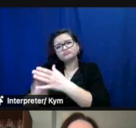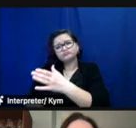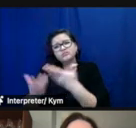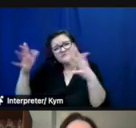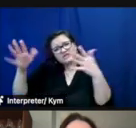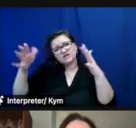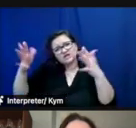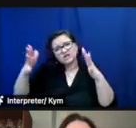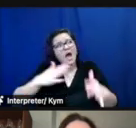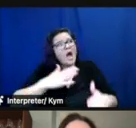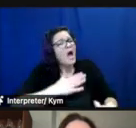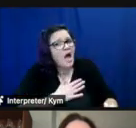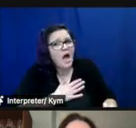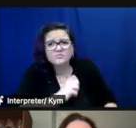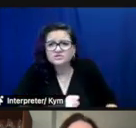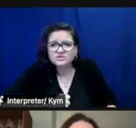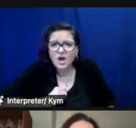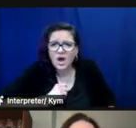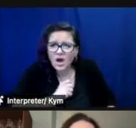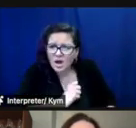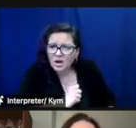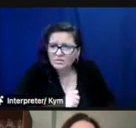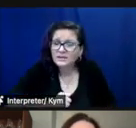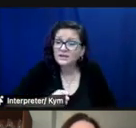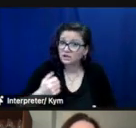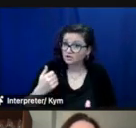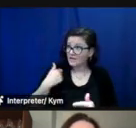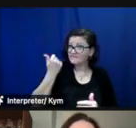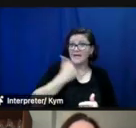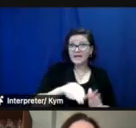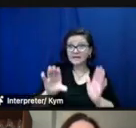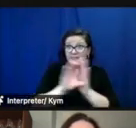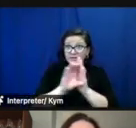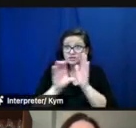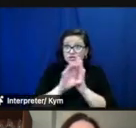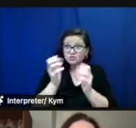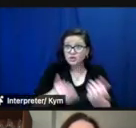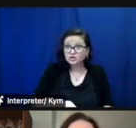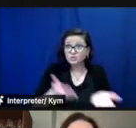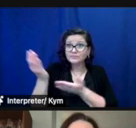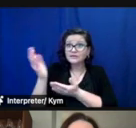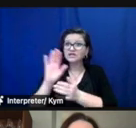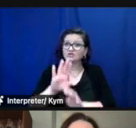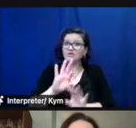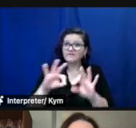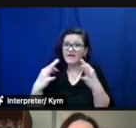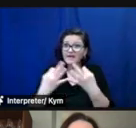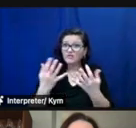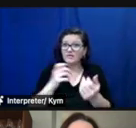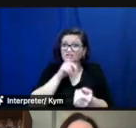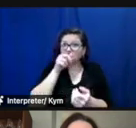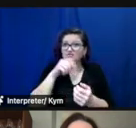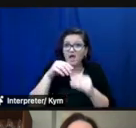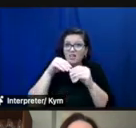went. Right? Do you have any pictures that you'd want to take with you? Pictures of your family that you would want to make sure you didn't lose?